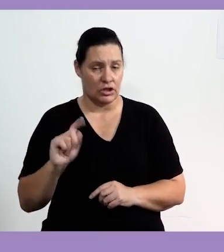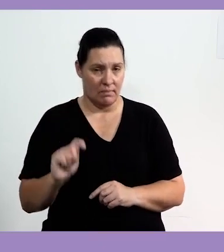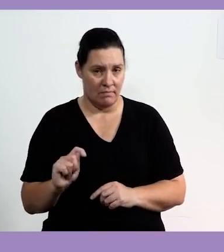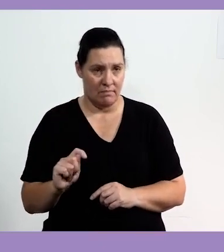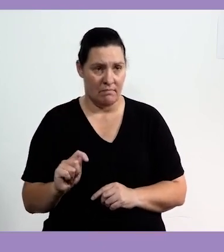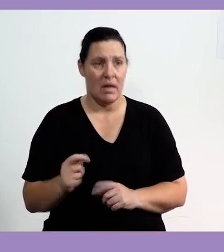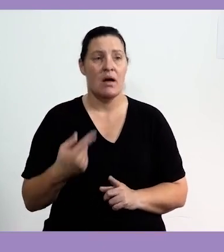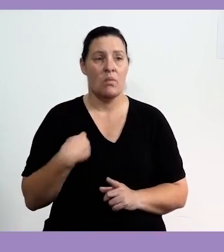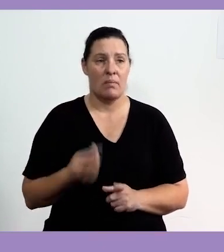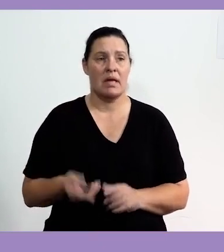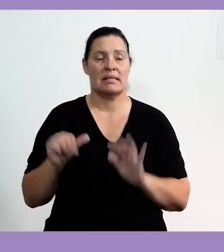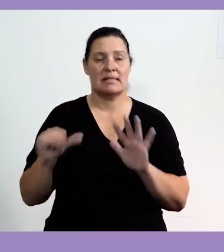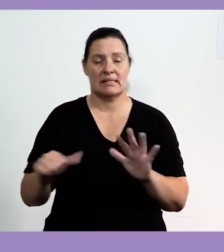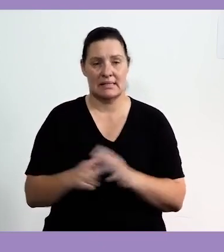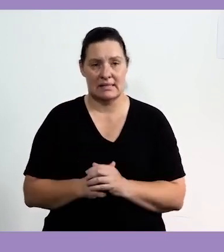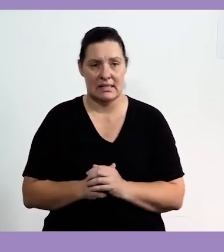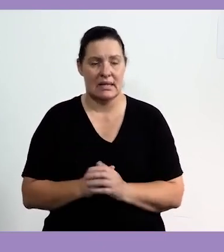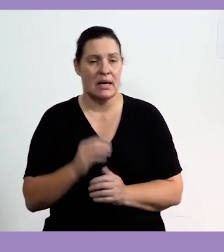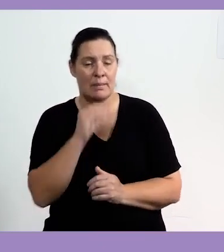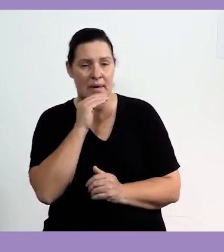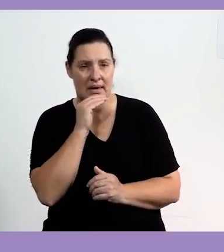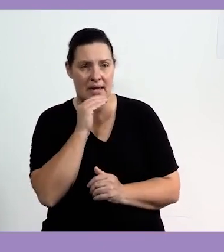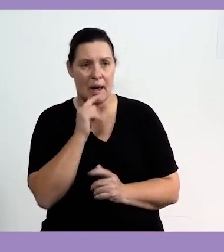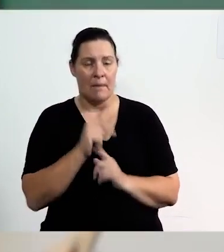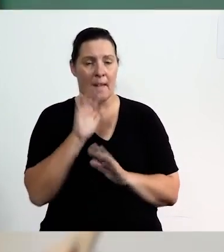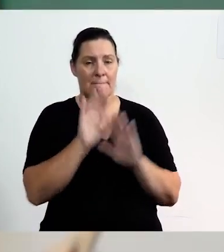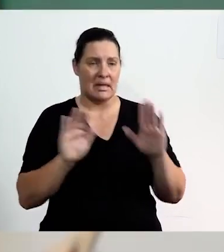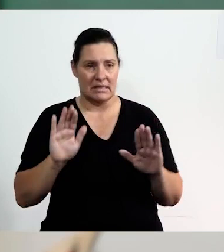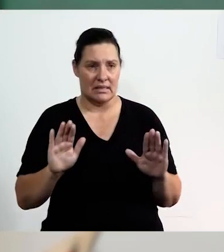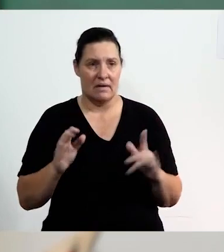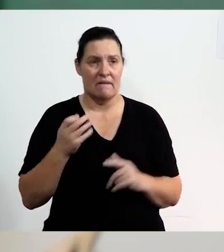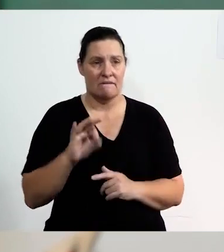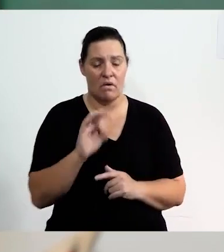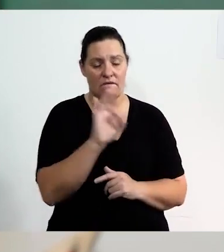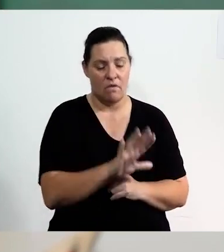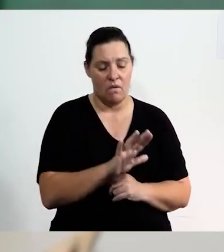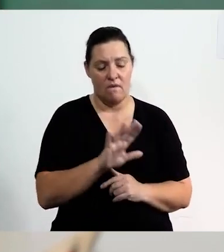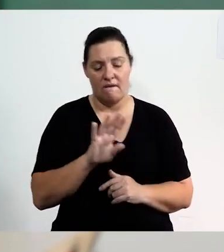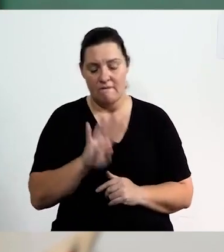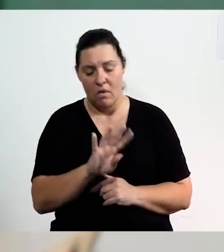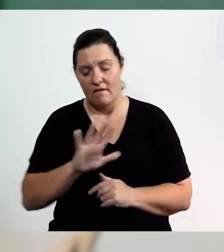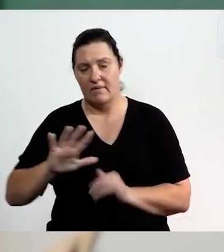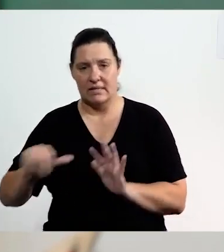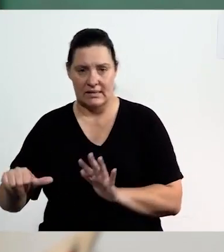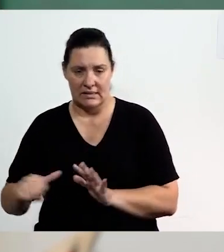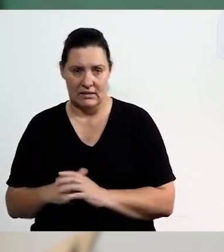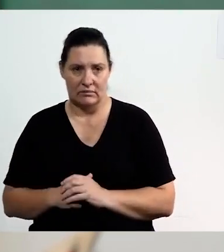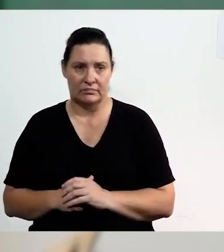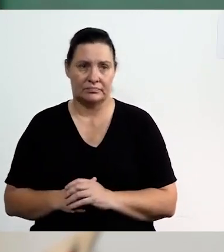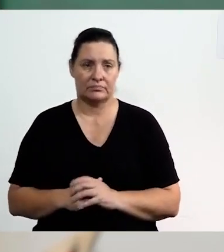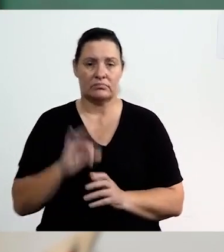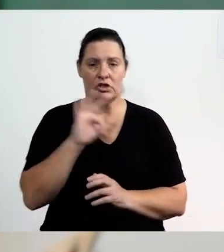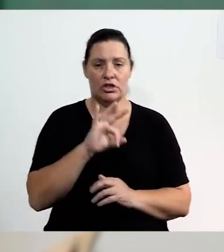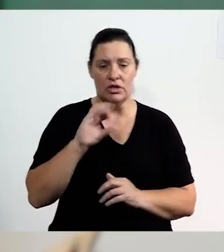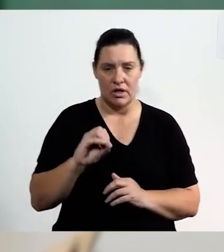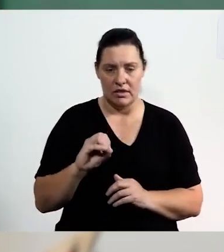the third term, and that is going to be a 6. It means my pattern is 4, 5, and 6. Then we